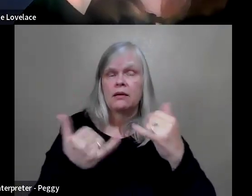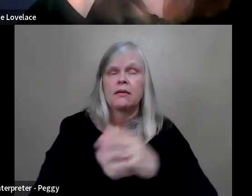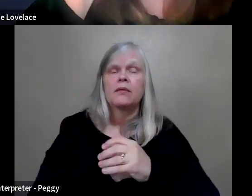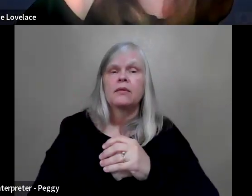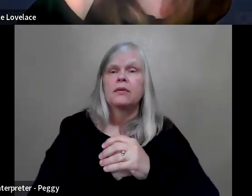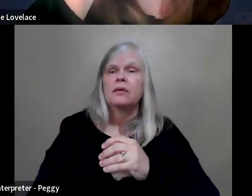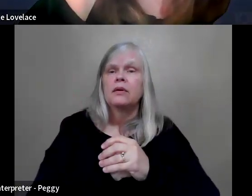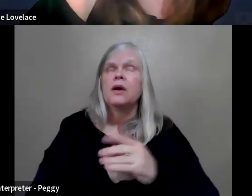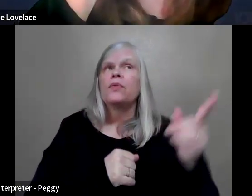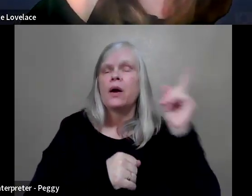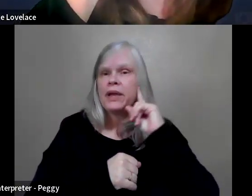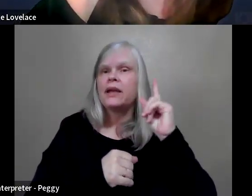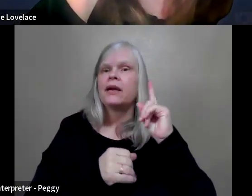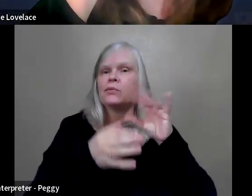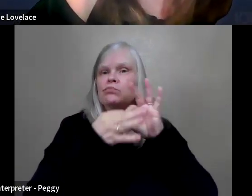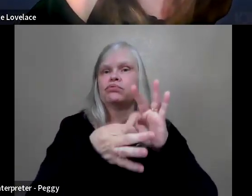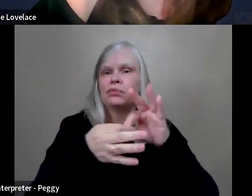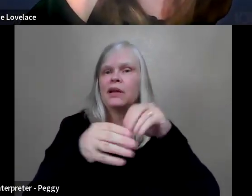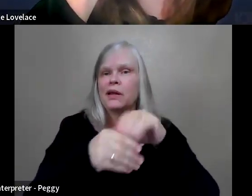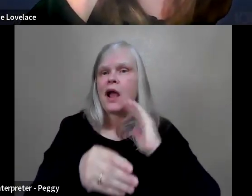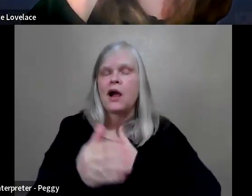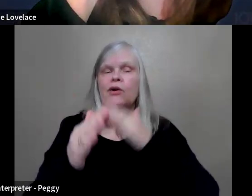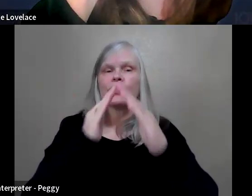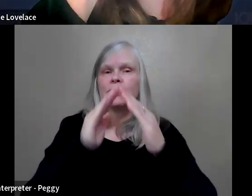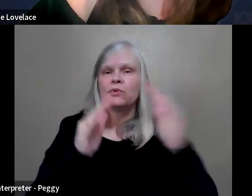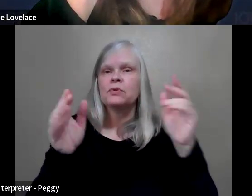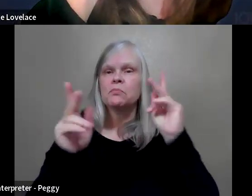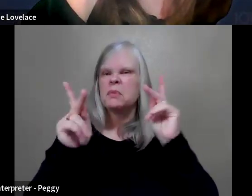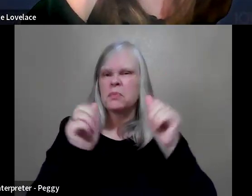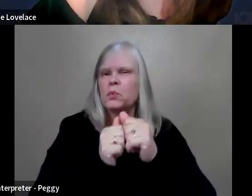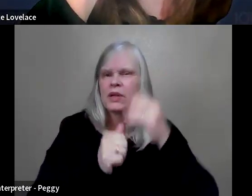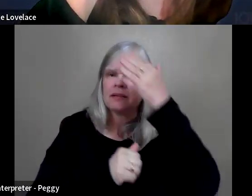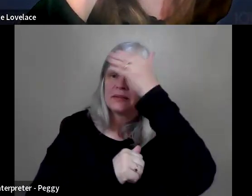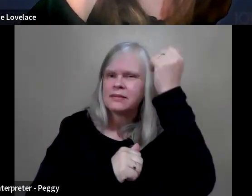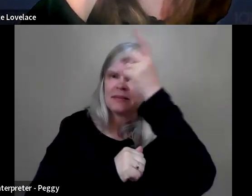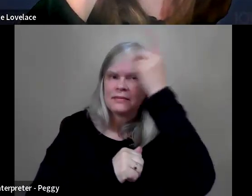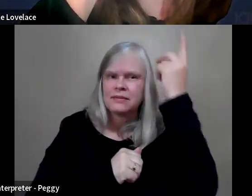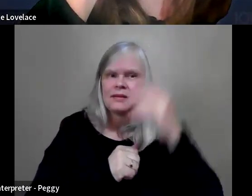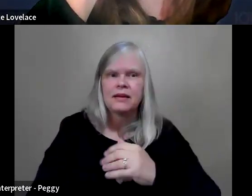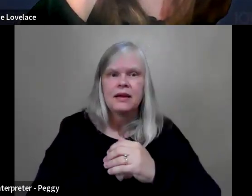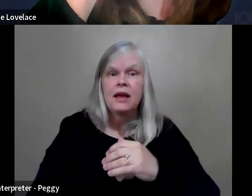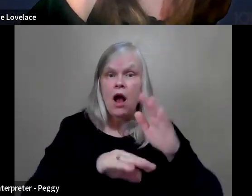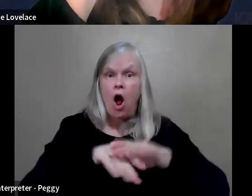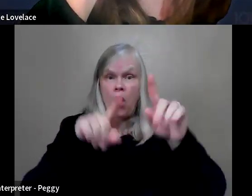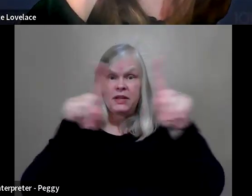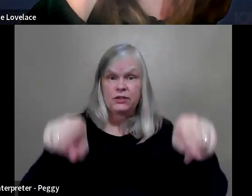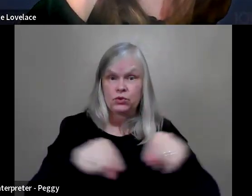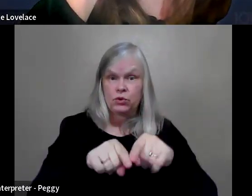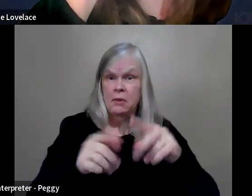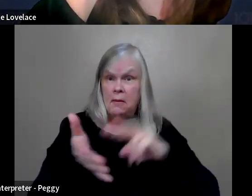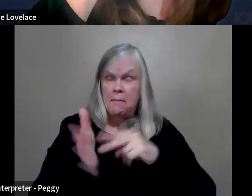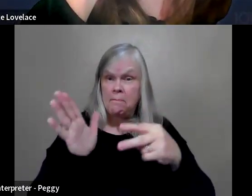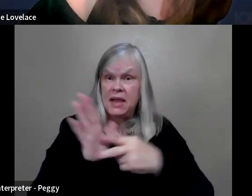that we hear a lot associated in our communities with dementia. And just because we have these on the screen does not mean I